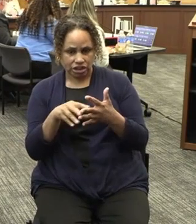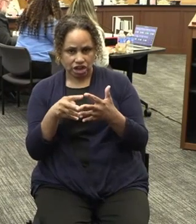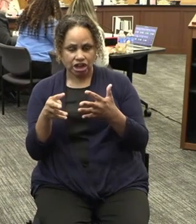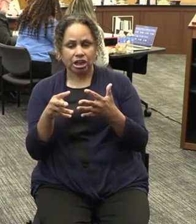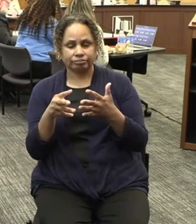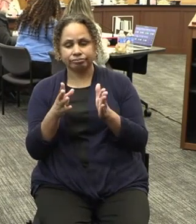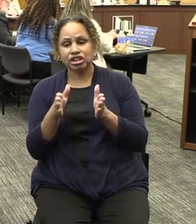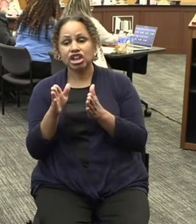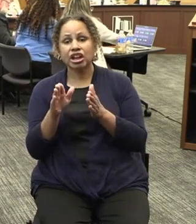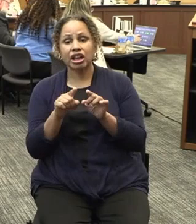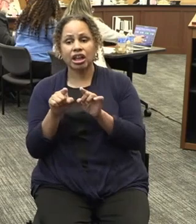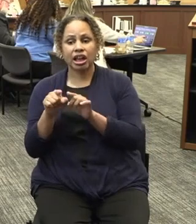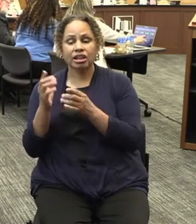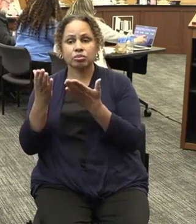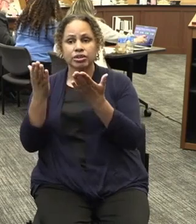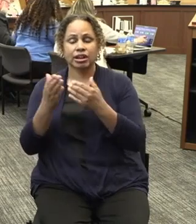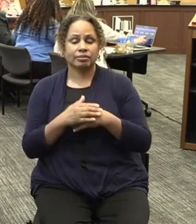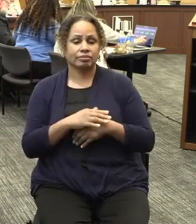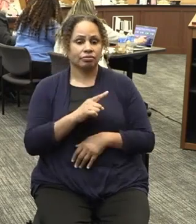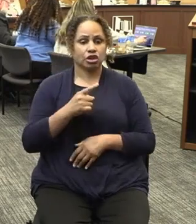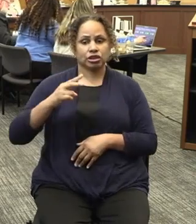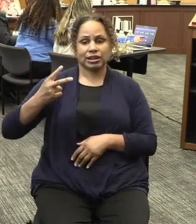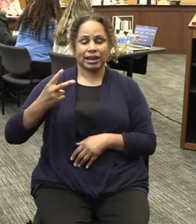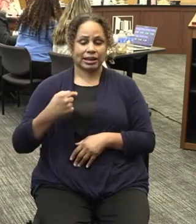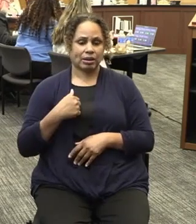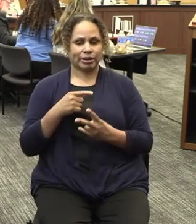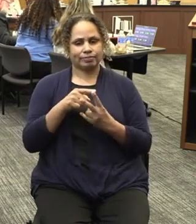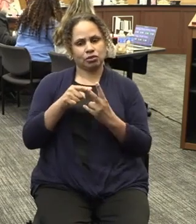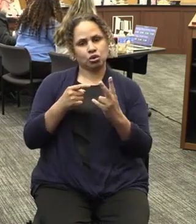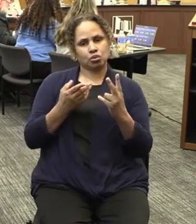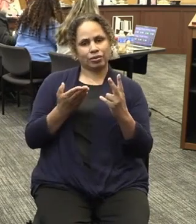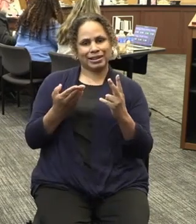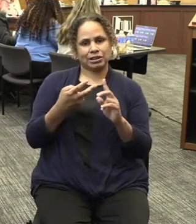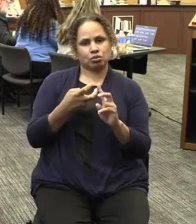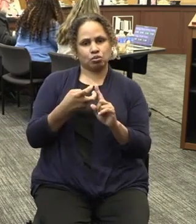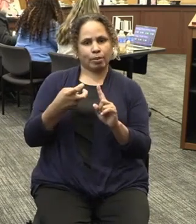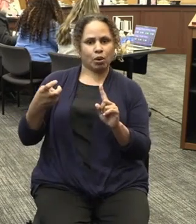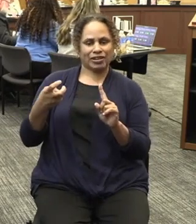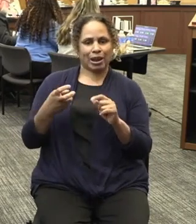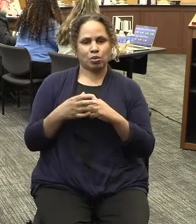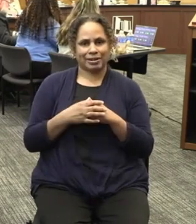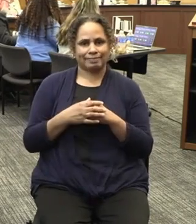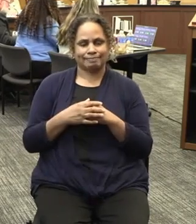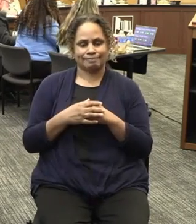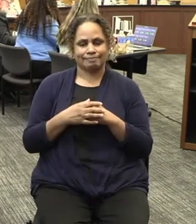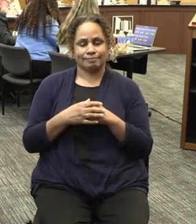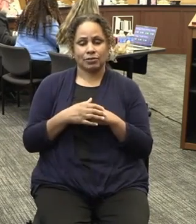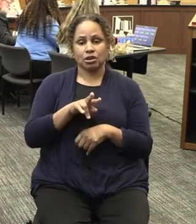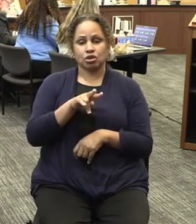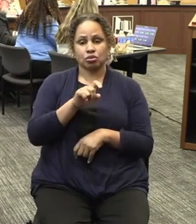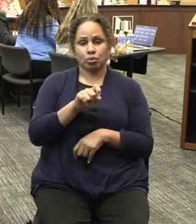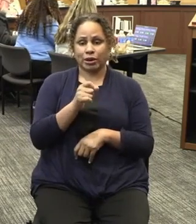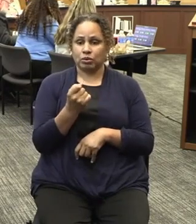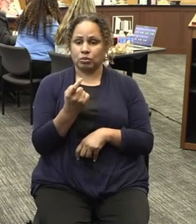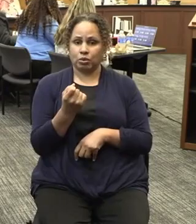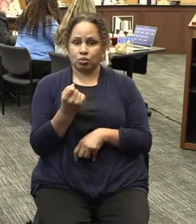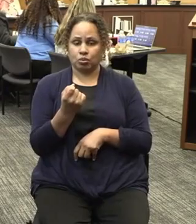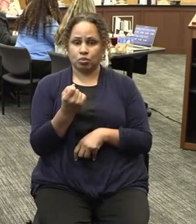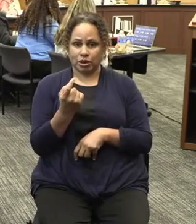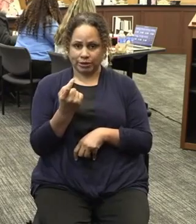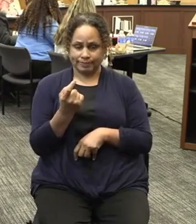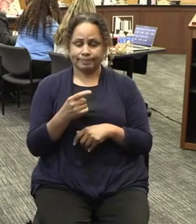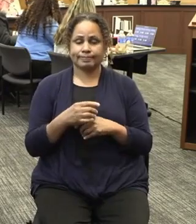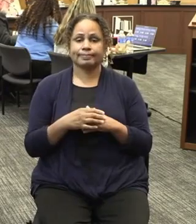I do have items to remove out. And when you're ready. I'm ready. 2.11.